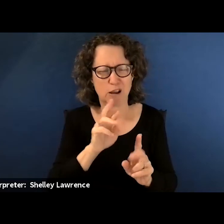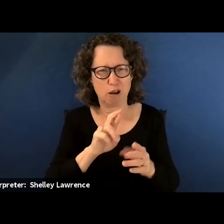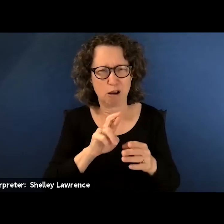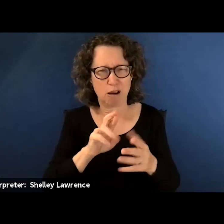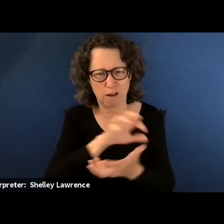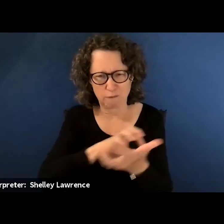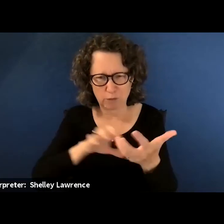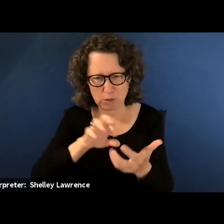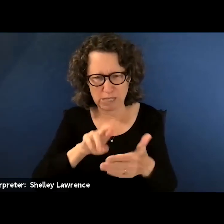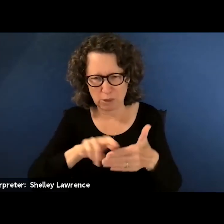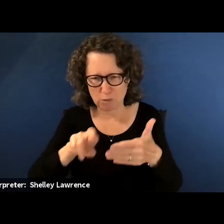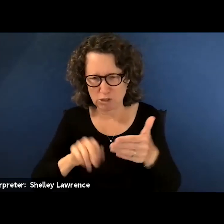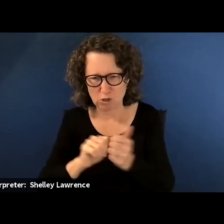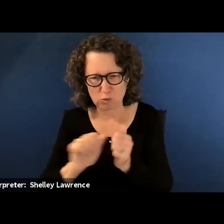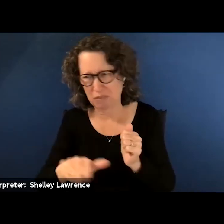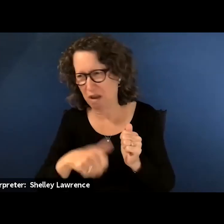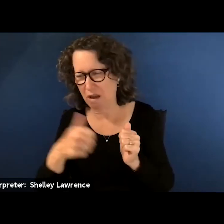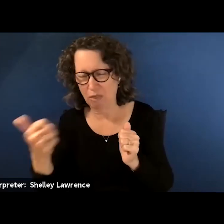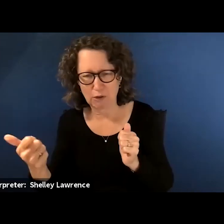other